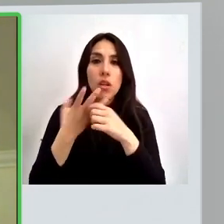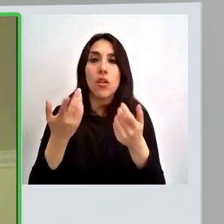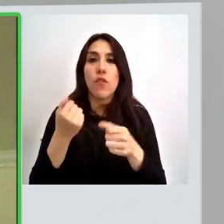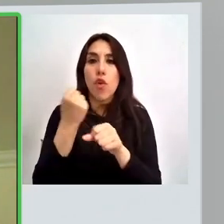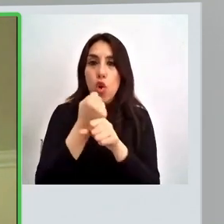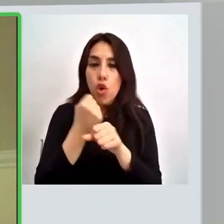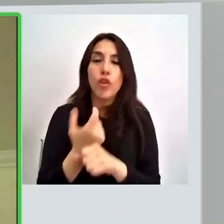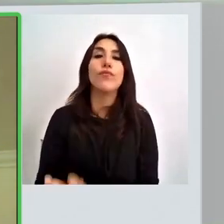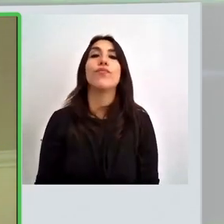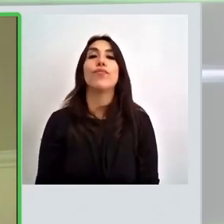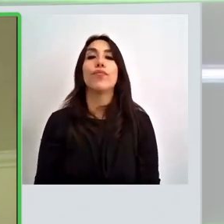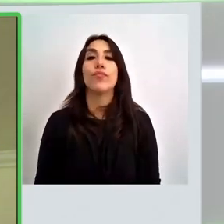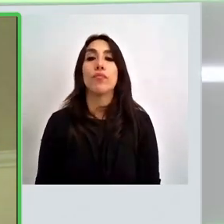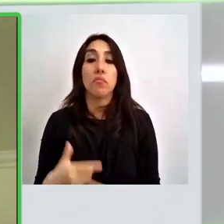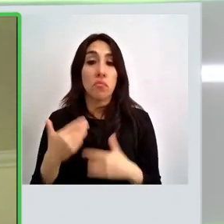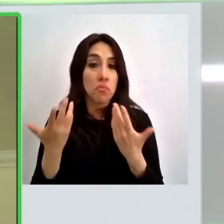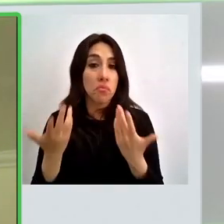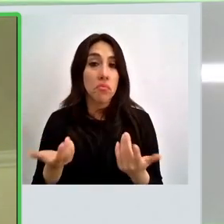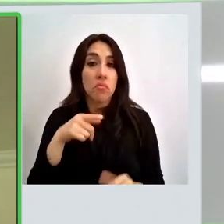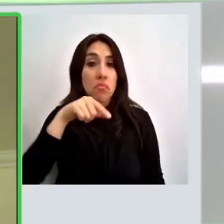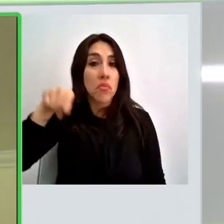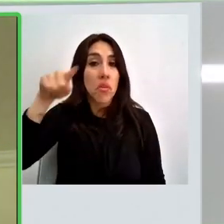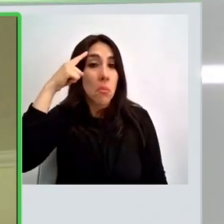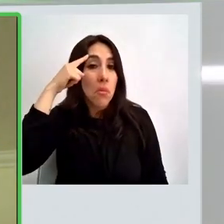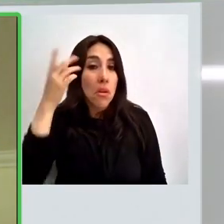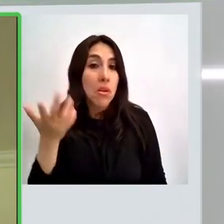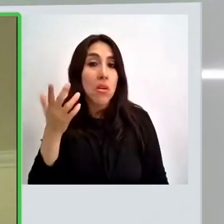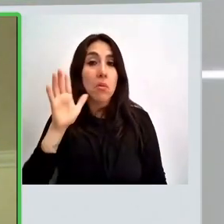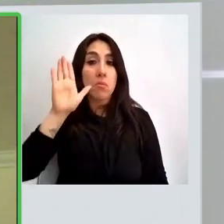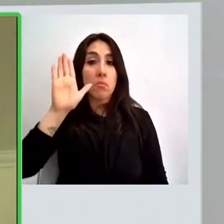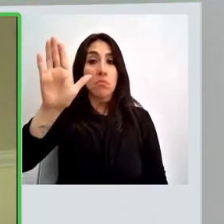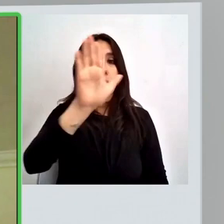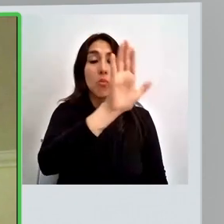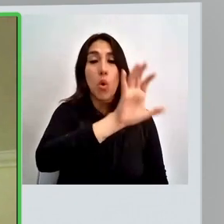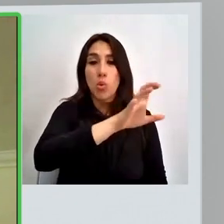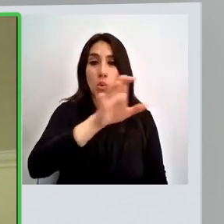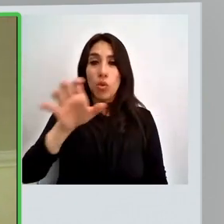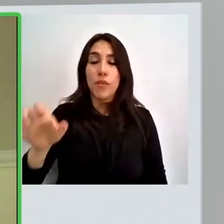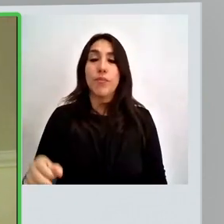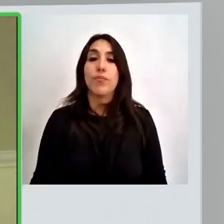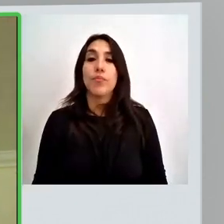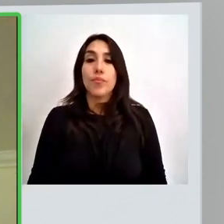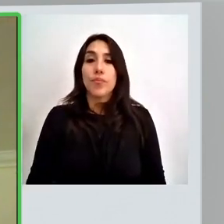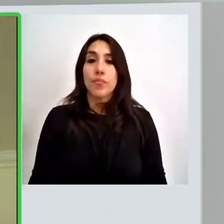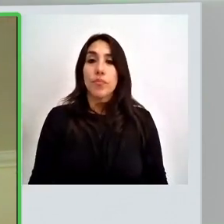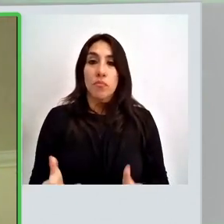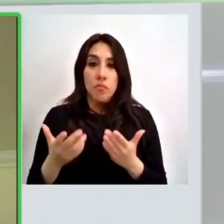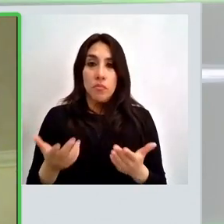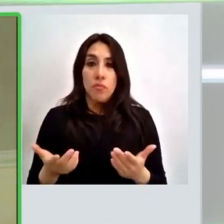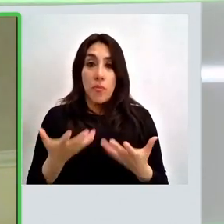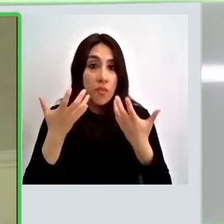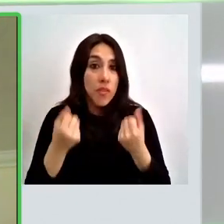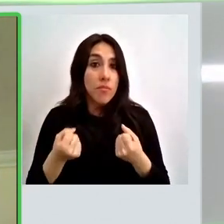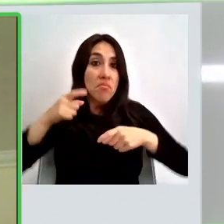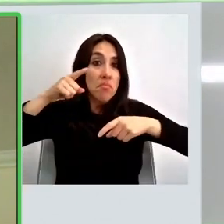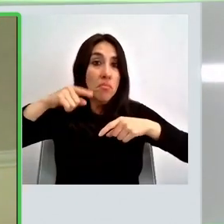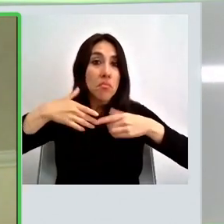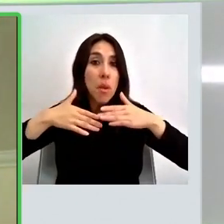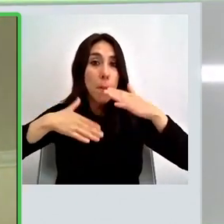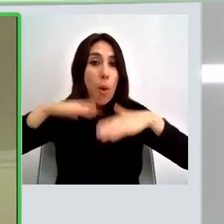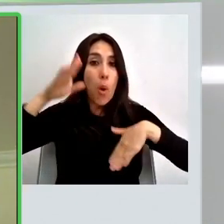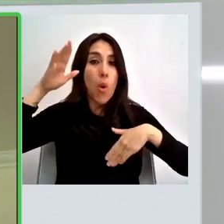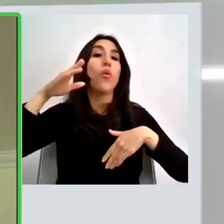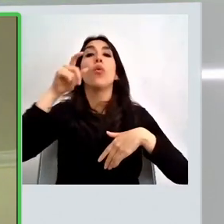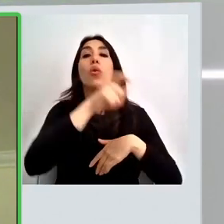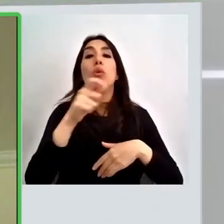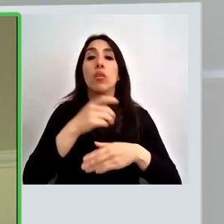country, more and more persons with disabilities who have either intellectual disabilities, developmental disabilities, perhaps